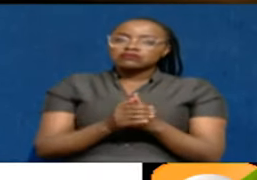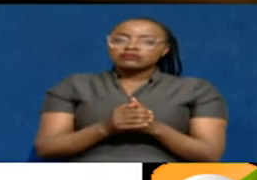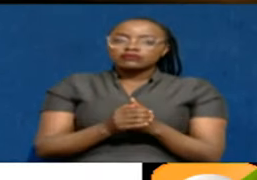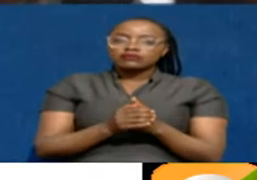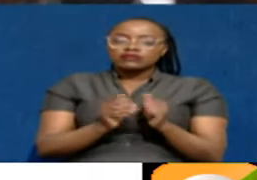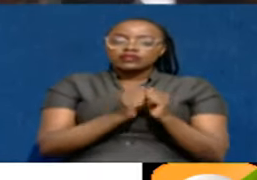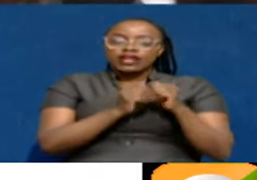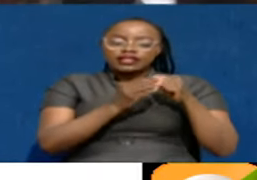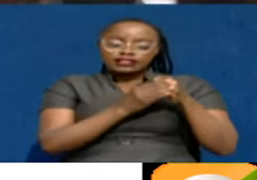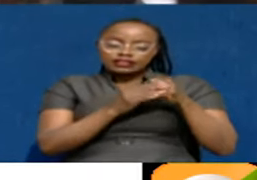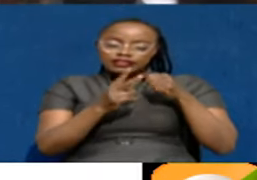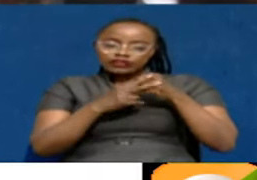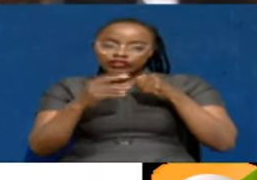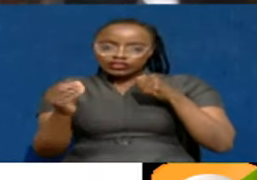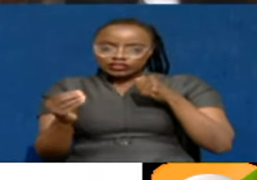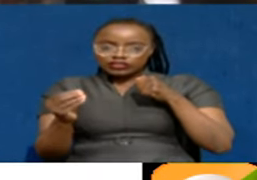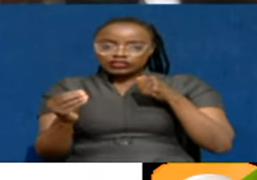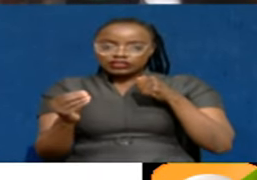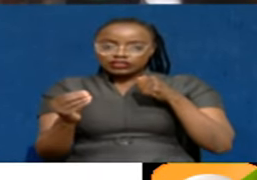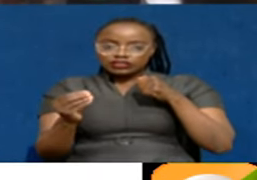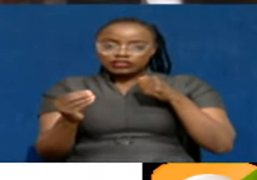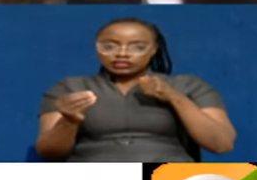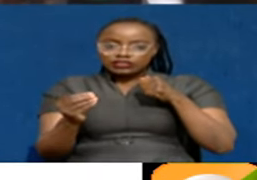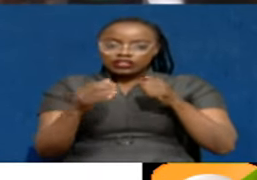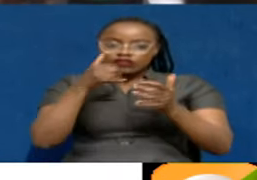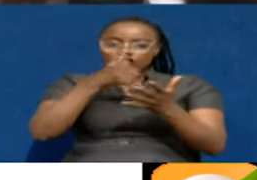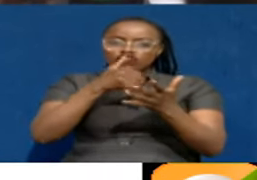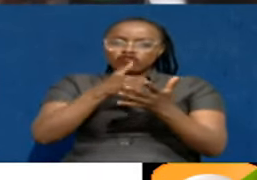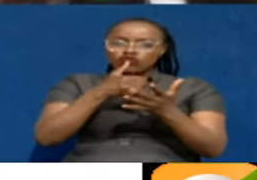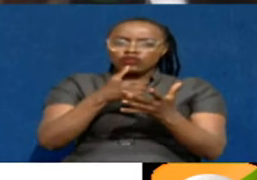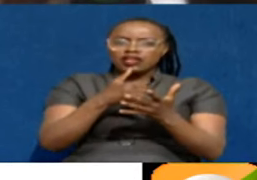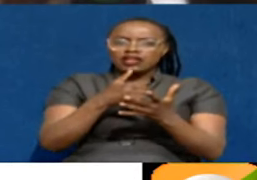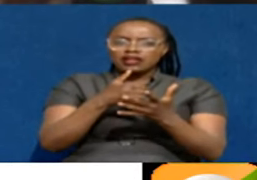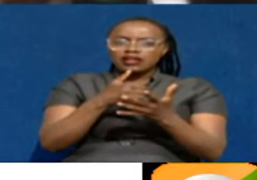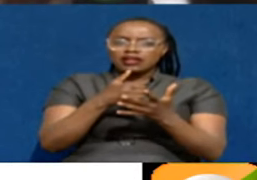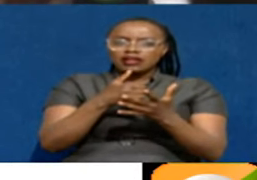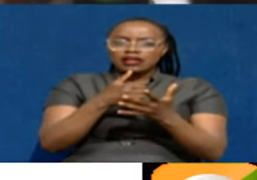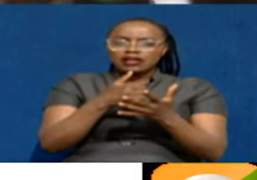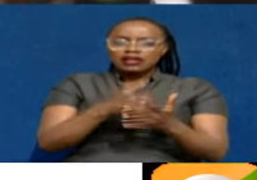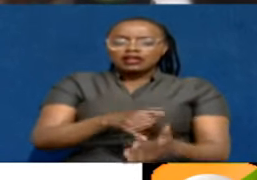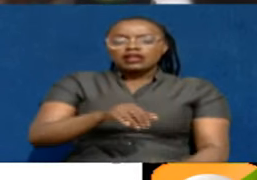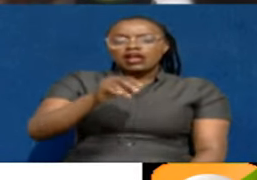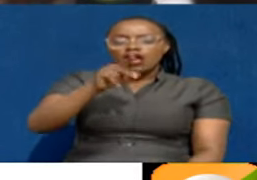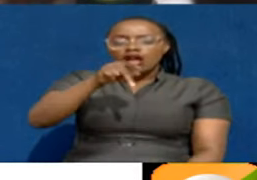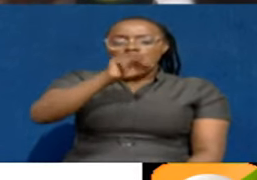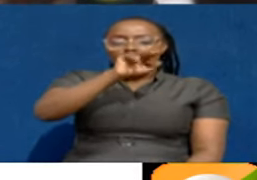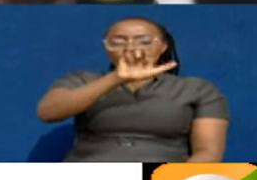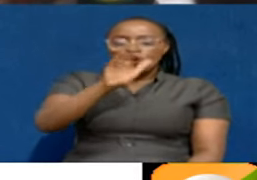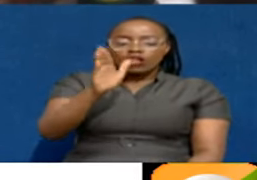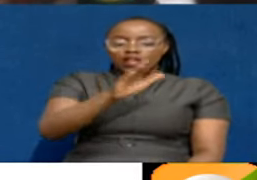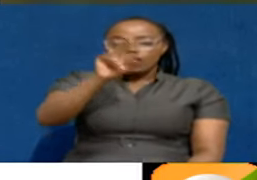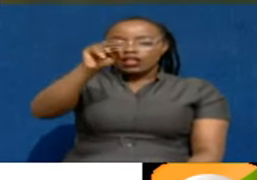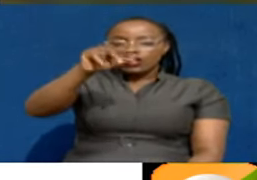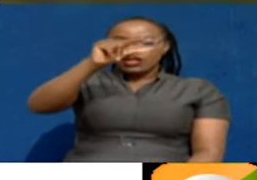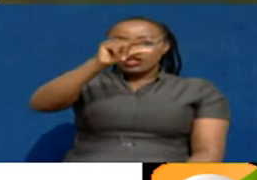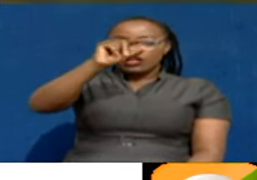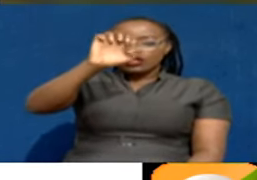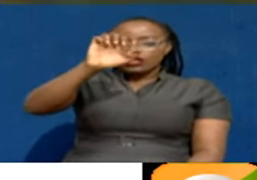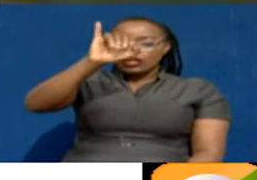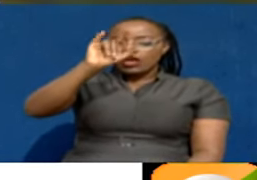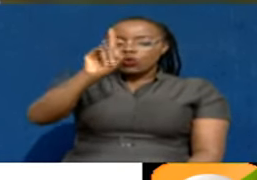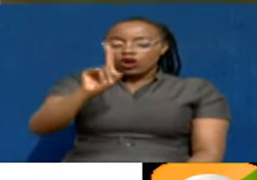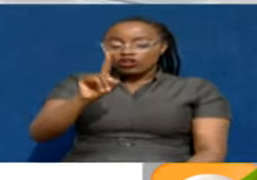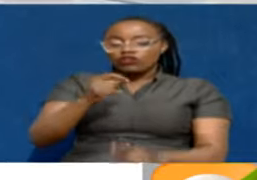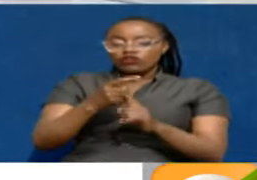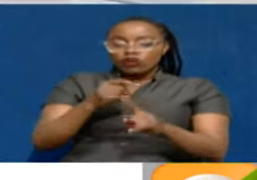the 1970s incident involving Paul Ngei, one of the